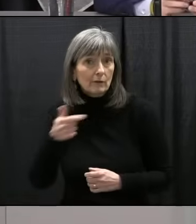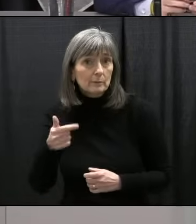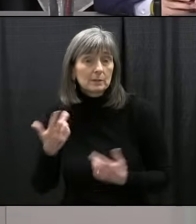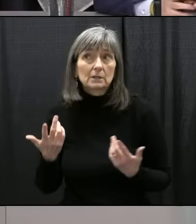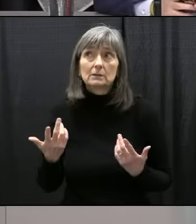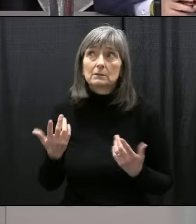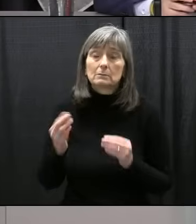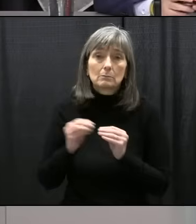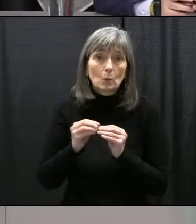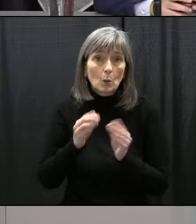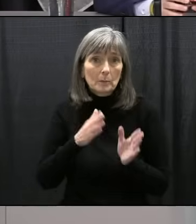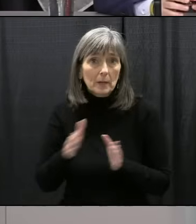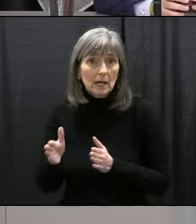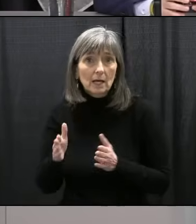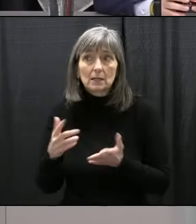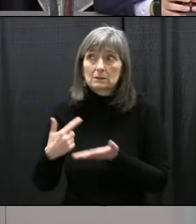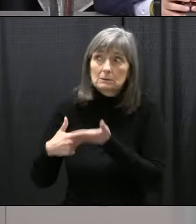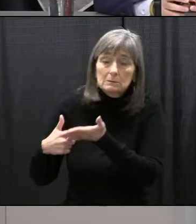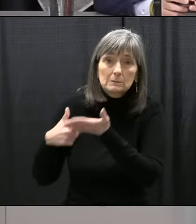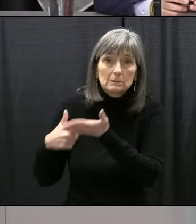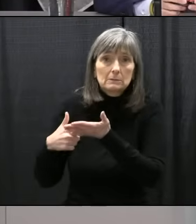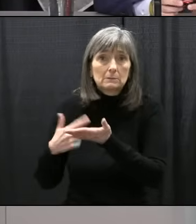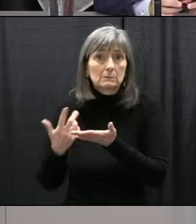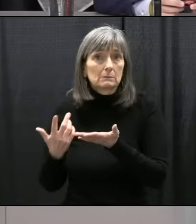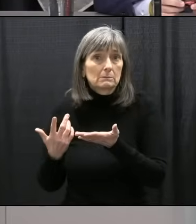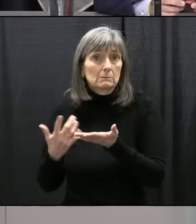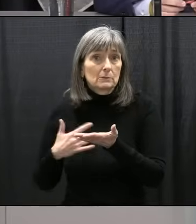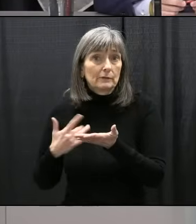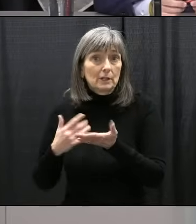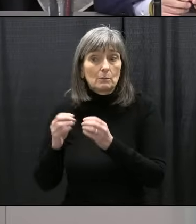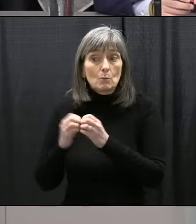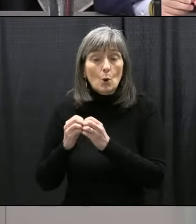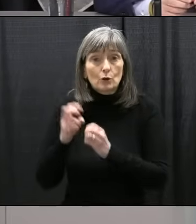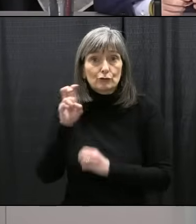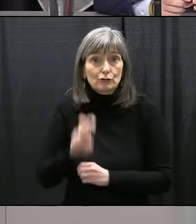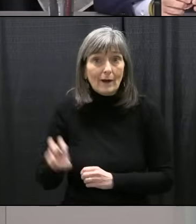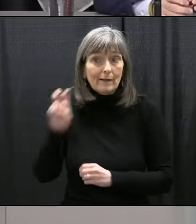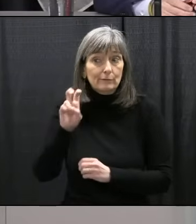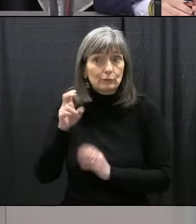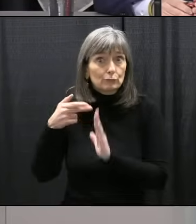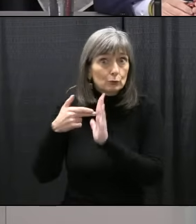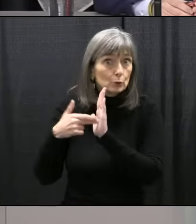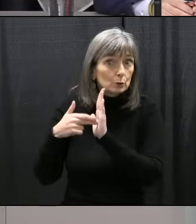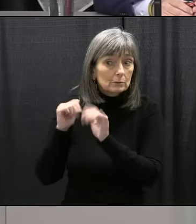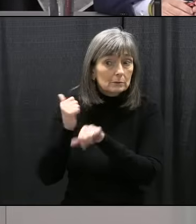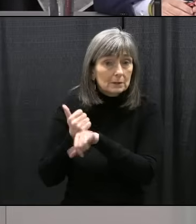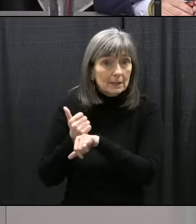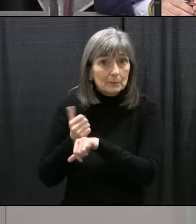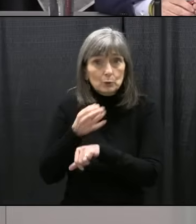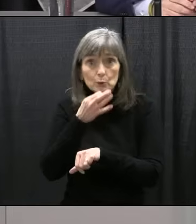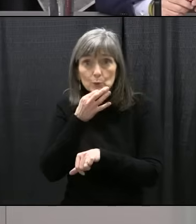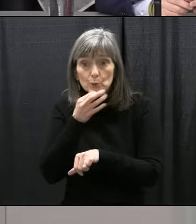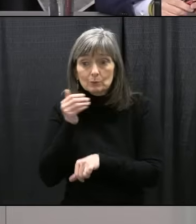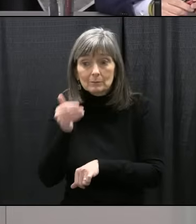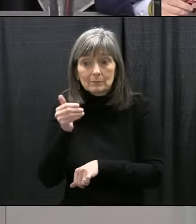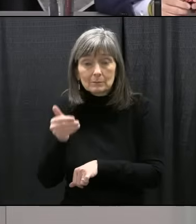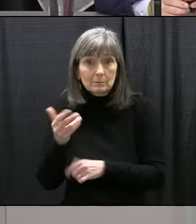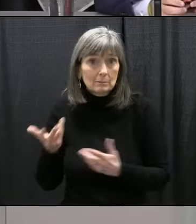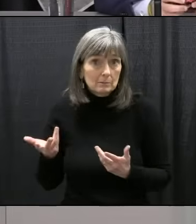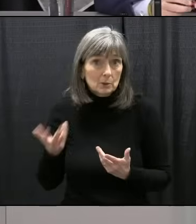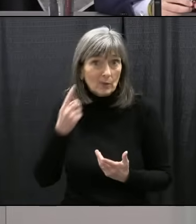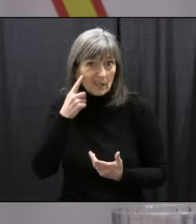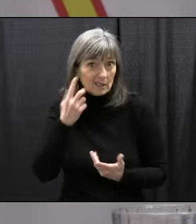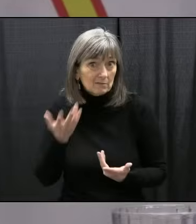any other plans there? Do you anticipate any further travel restrictions in the coming days, or any other restrictions for that